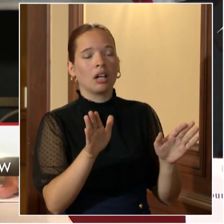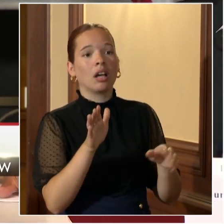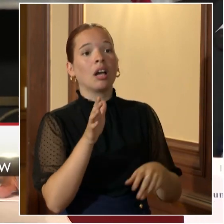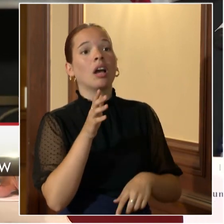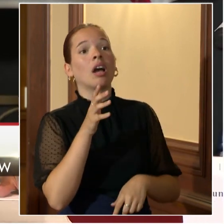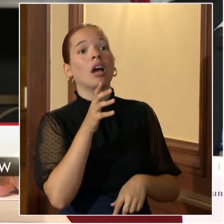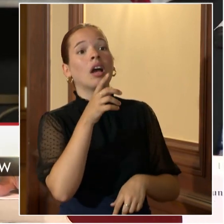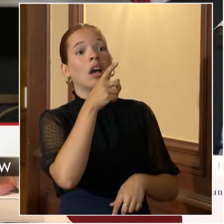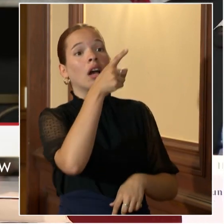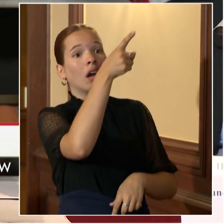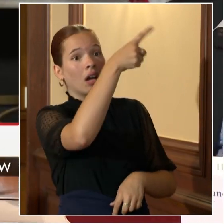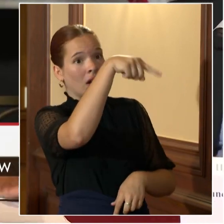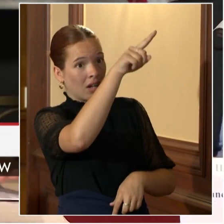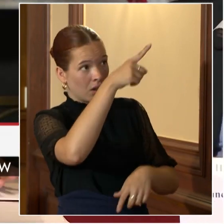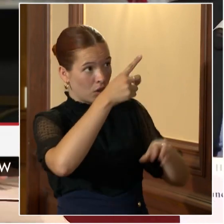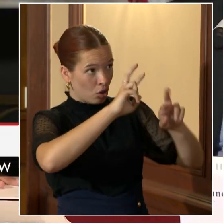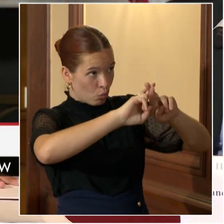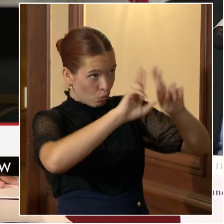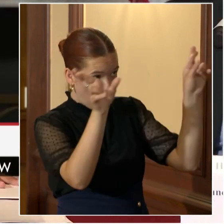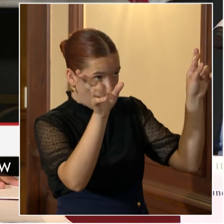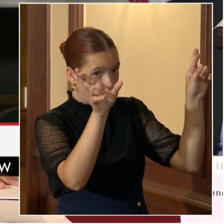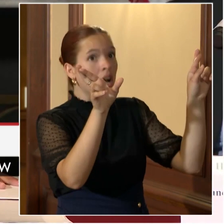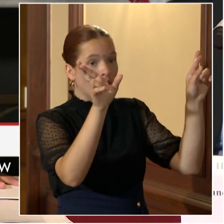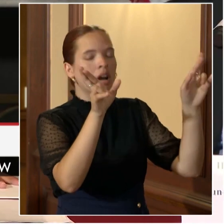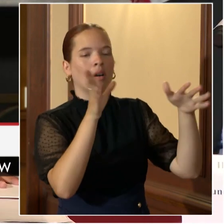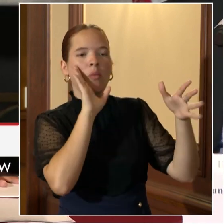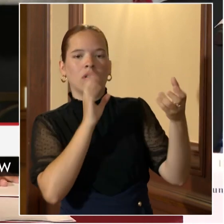nominee or a Democratic president who would support us.